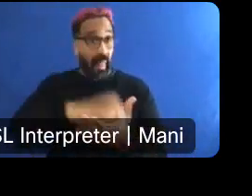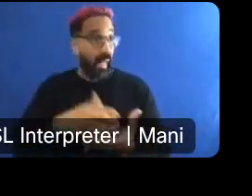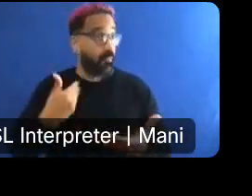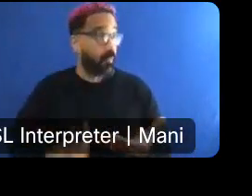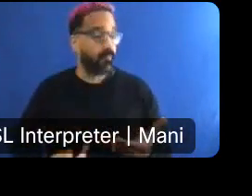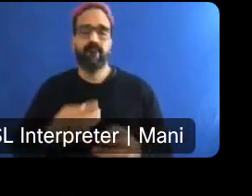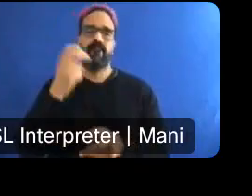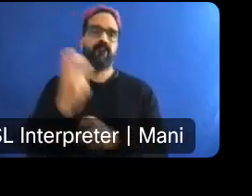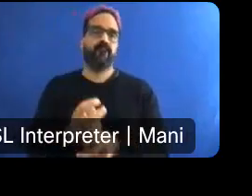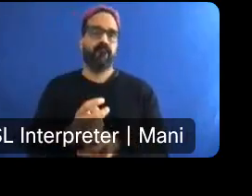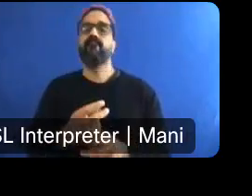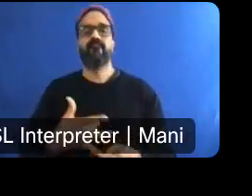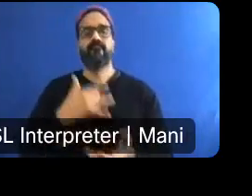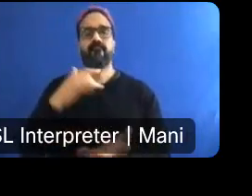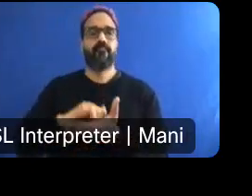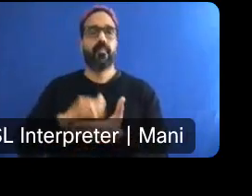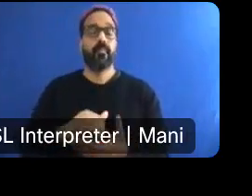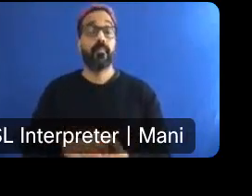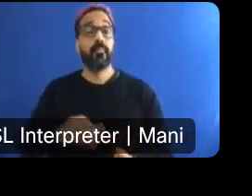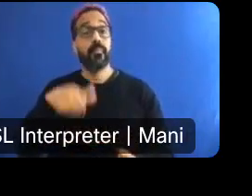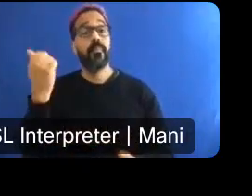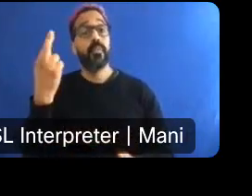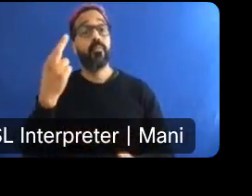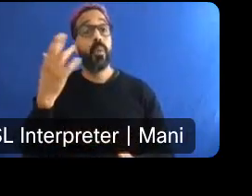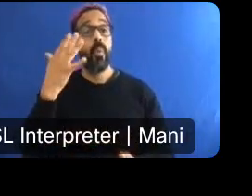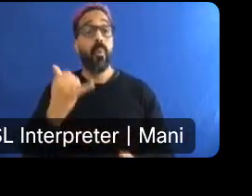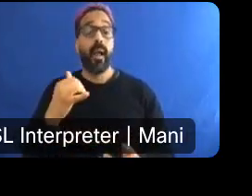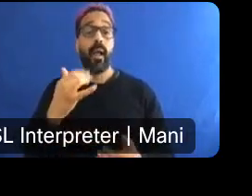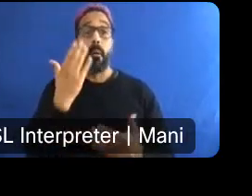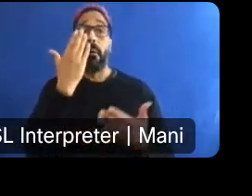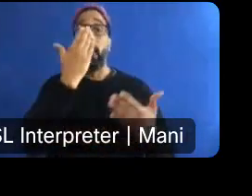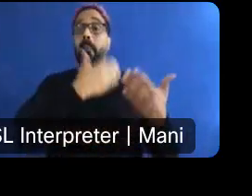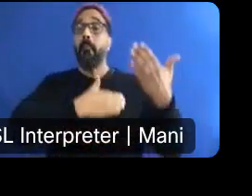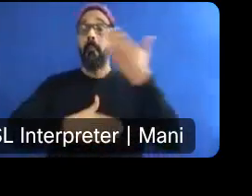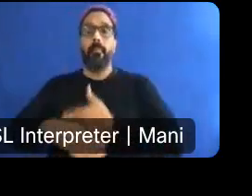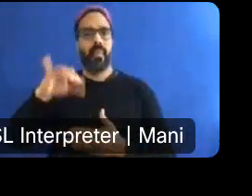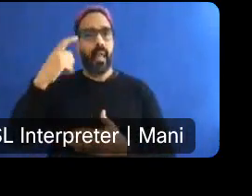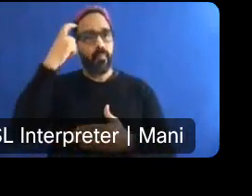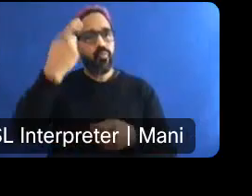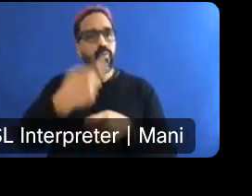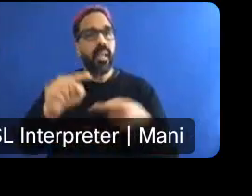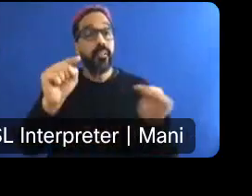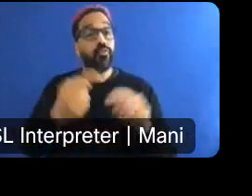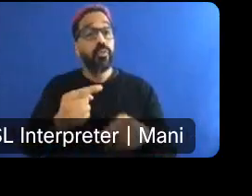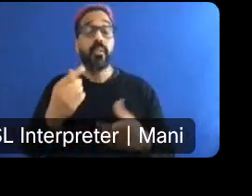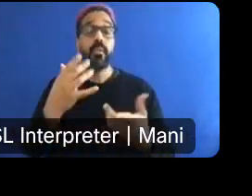Another reason or additional reasons why this can be overlooked by domestic violence services